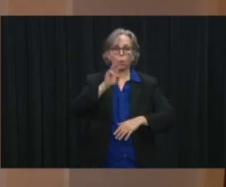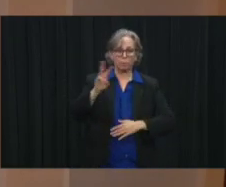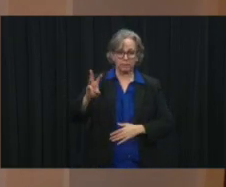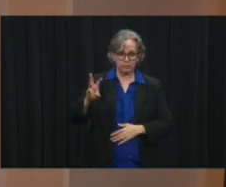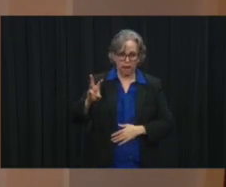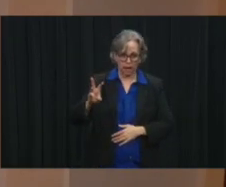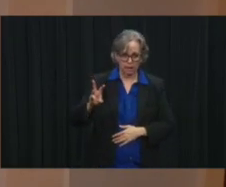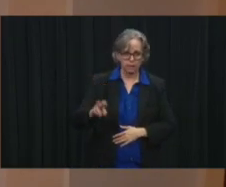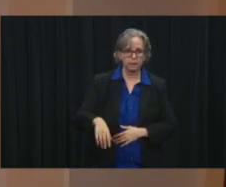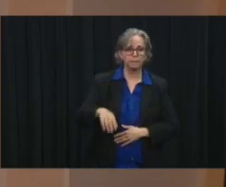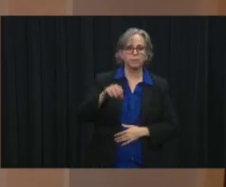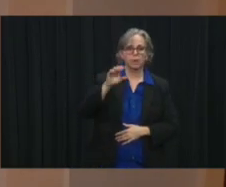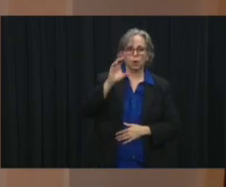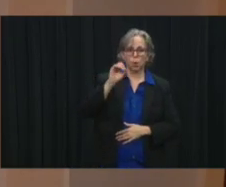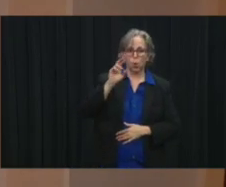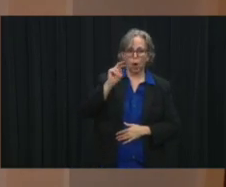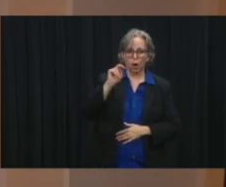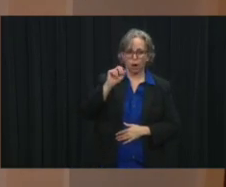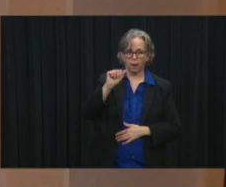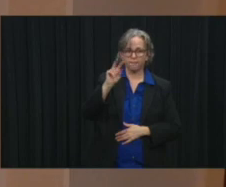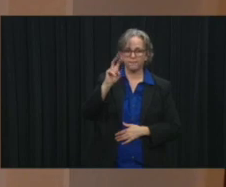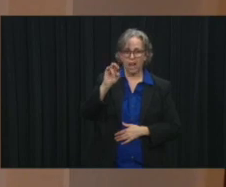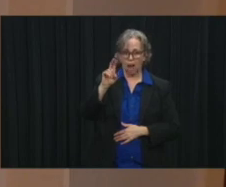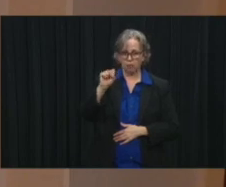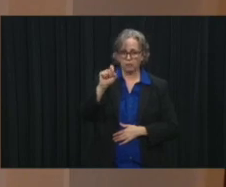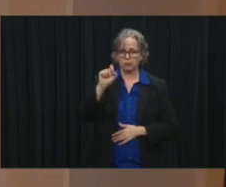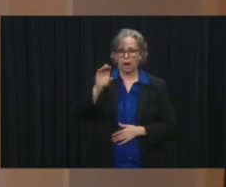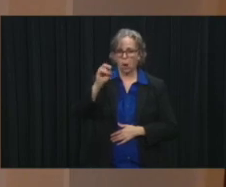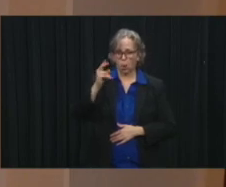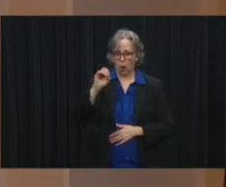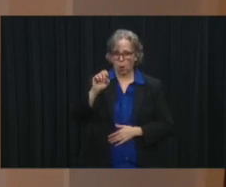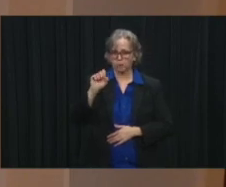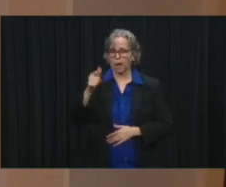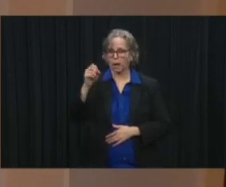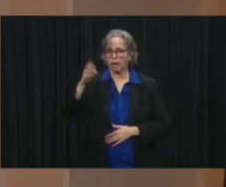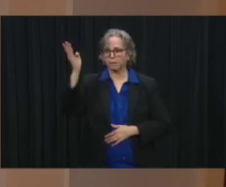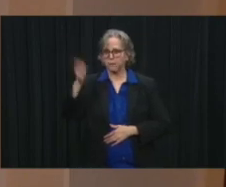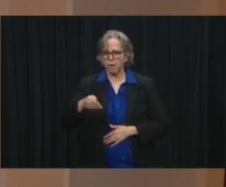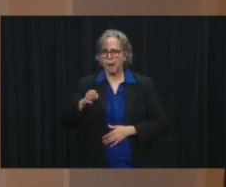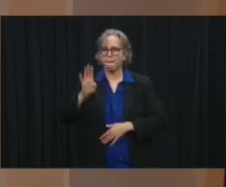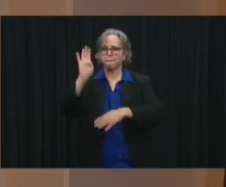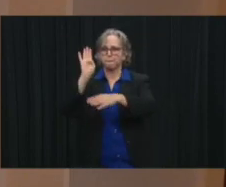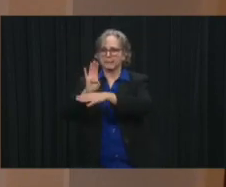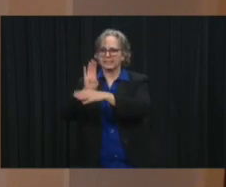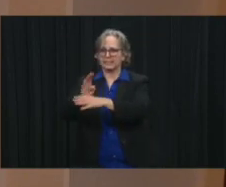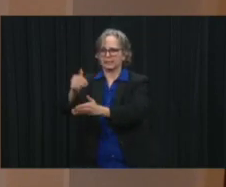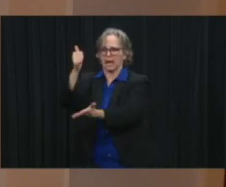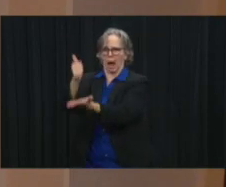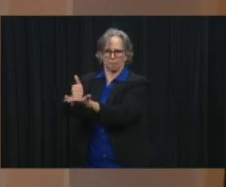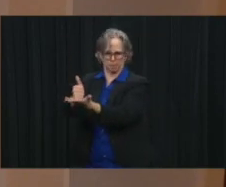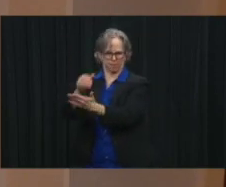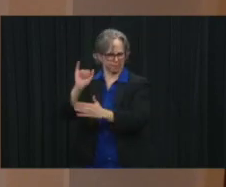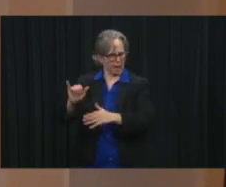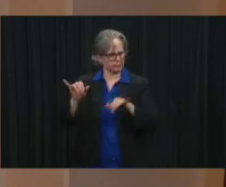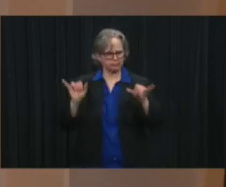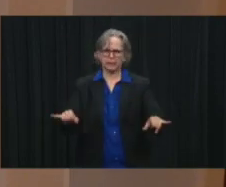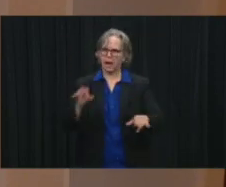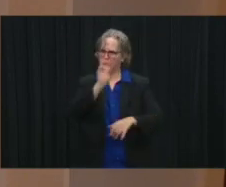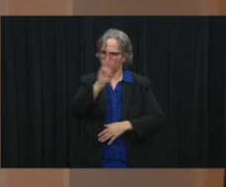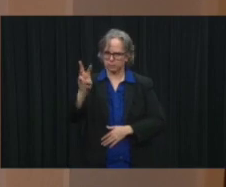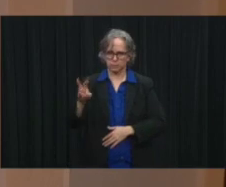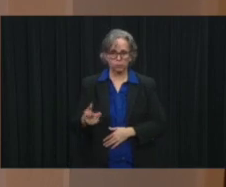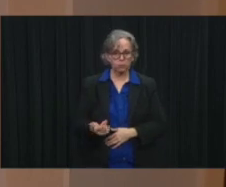coronavirus.ohio.gov/business help. The federal package, as soon as that is available and those details available, we will get